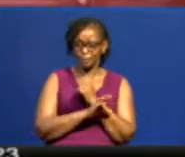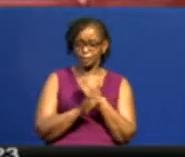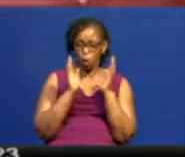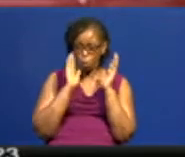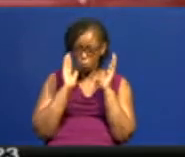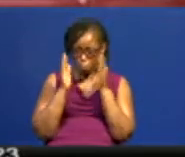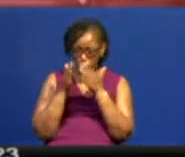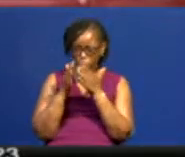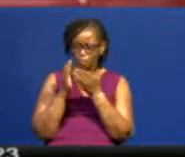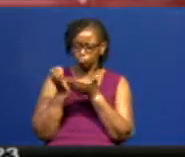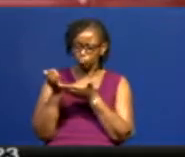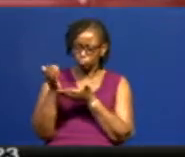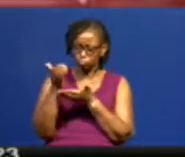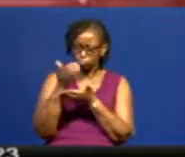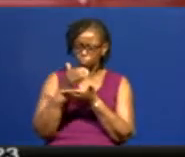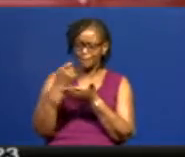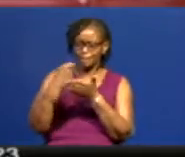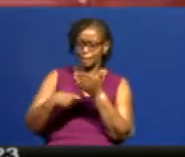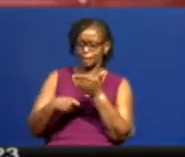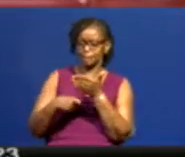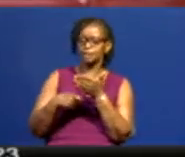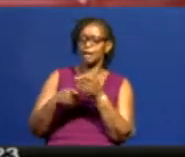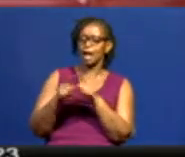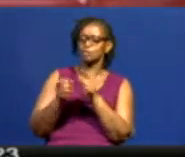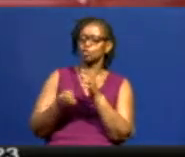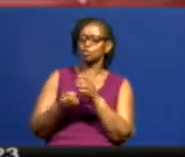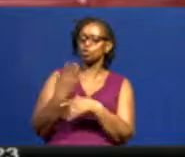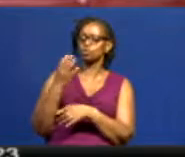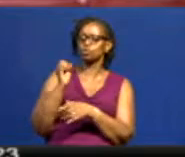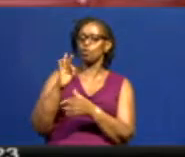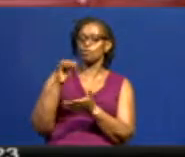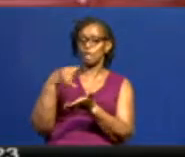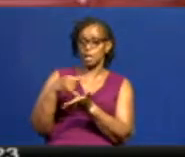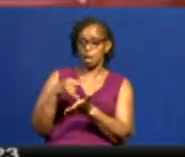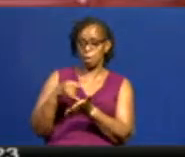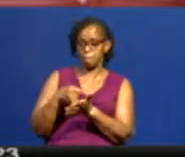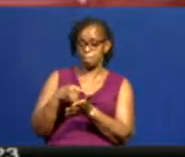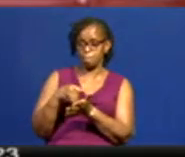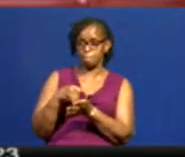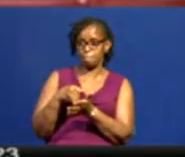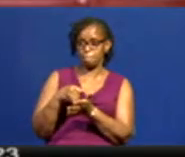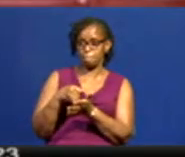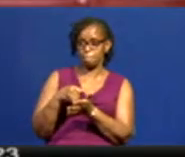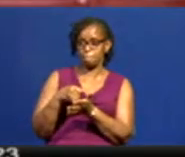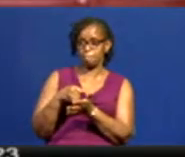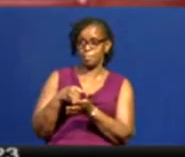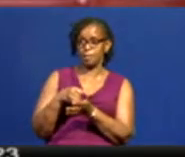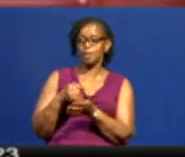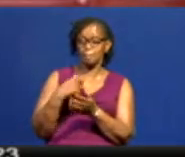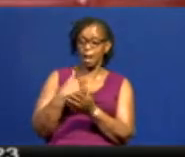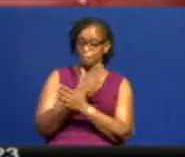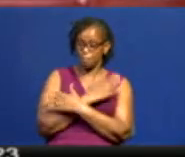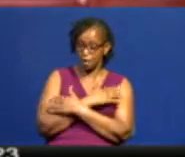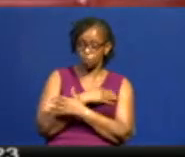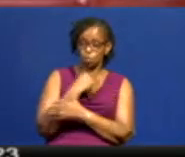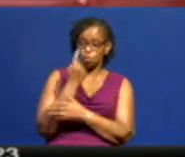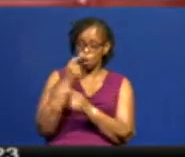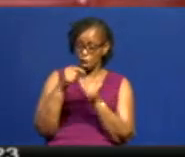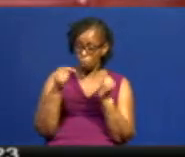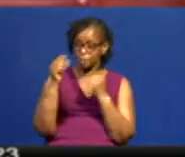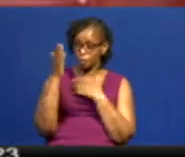source of income. Being a source of income, my friends in the opposition, Honorable Speaker, use